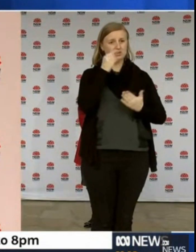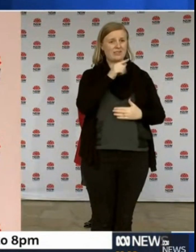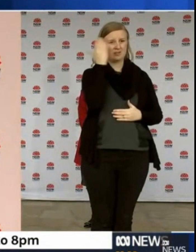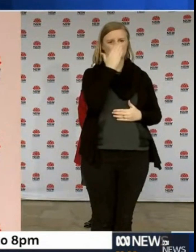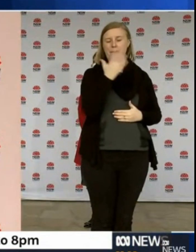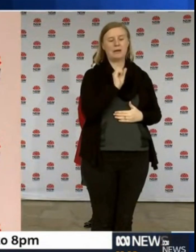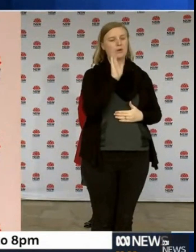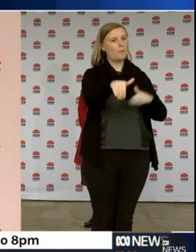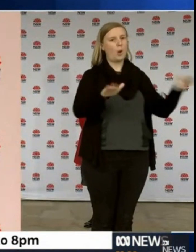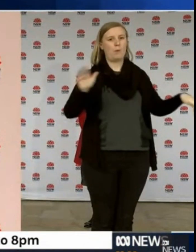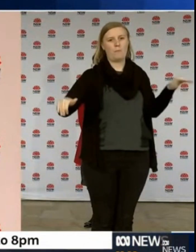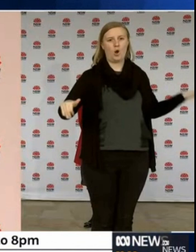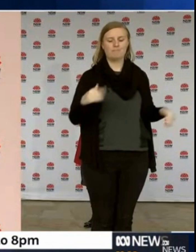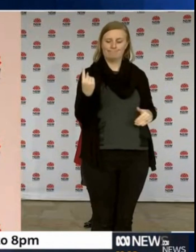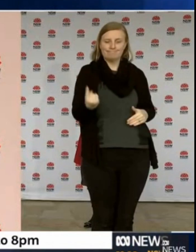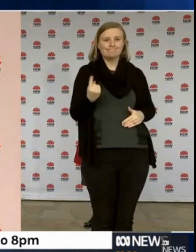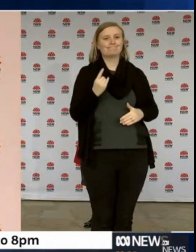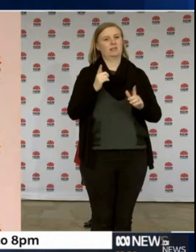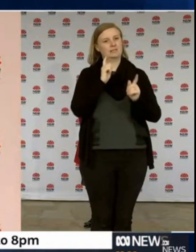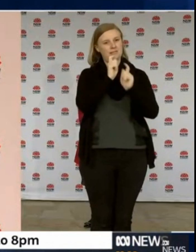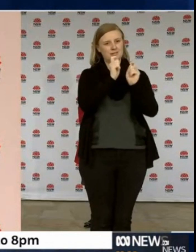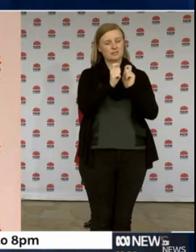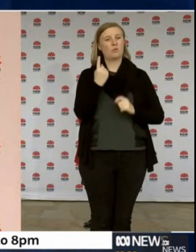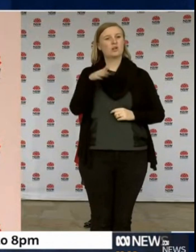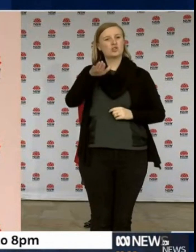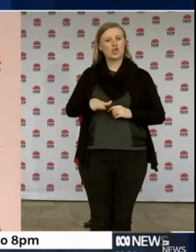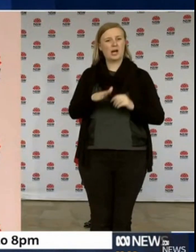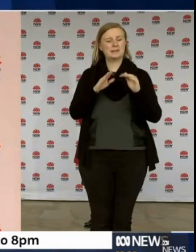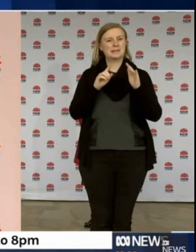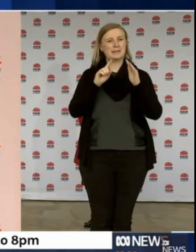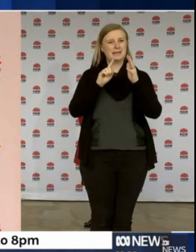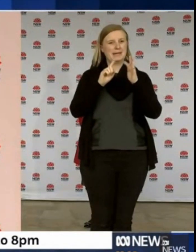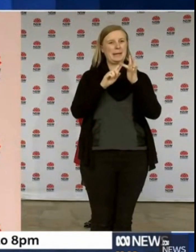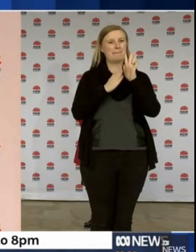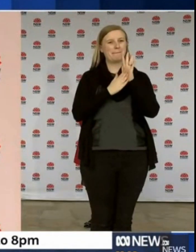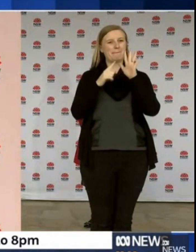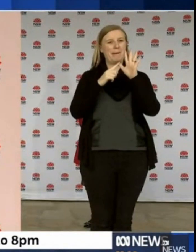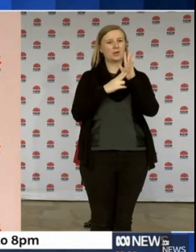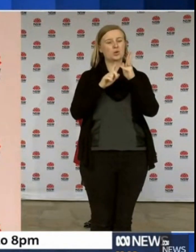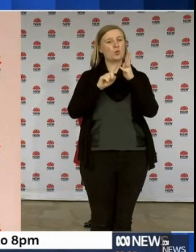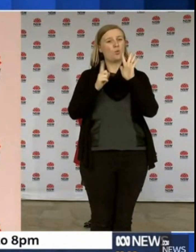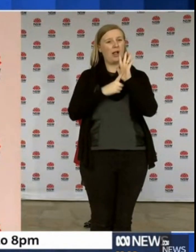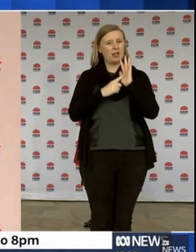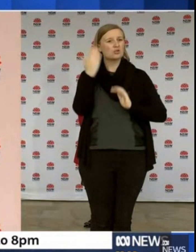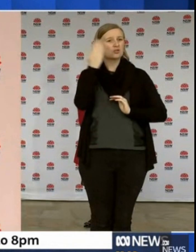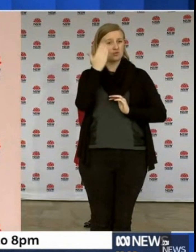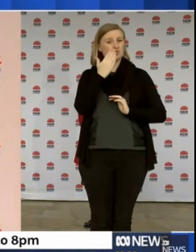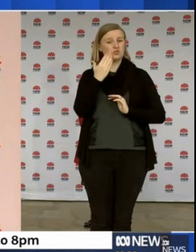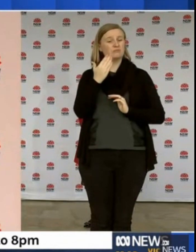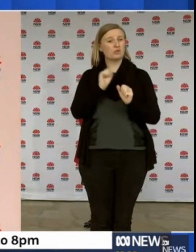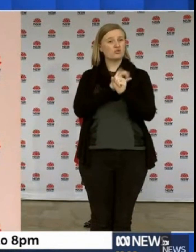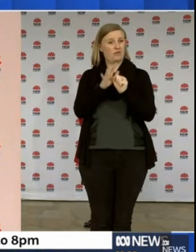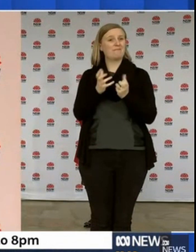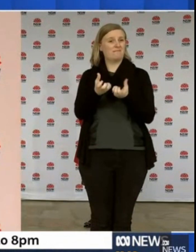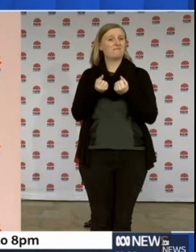a child at the Emmanuel School that was present whilst infectious, and information is going out to that